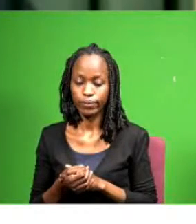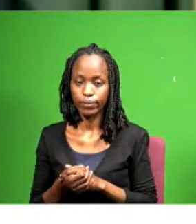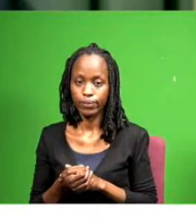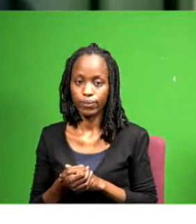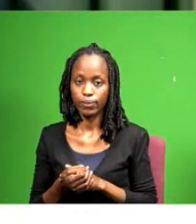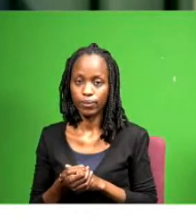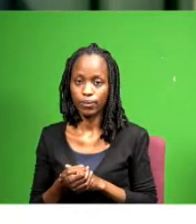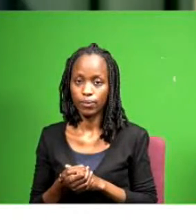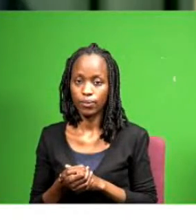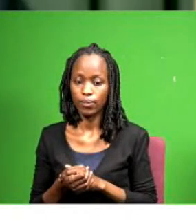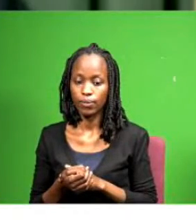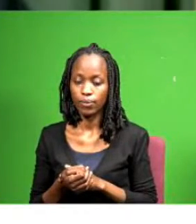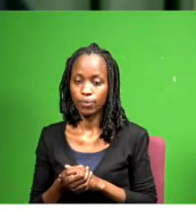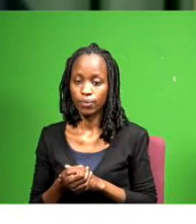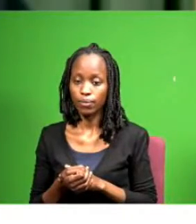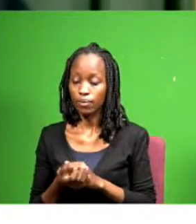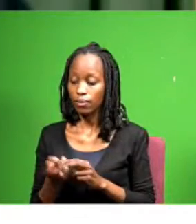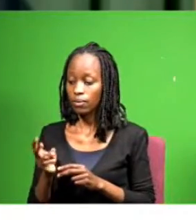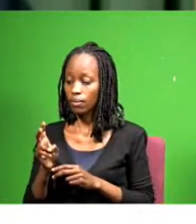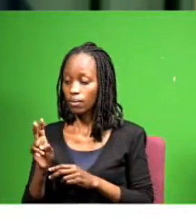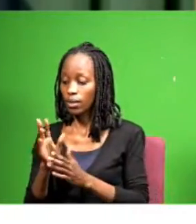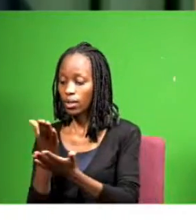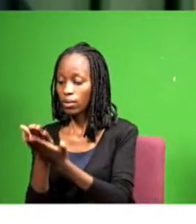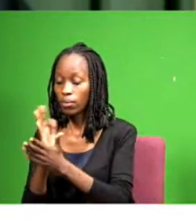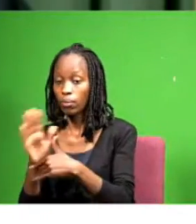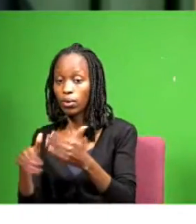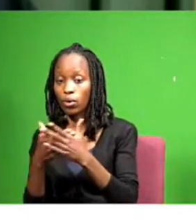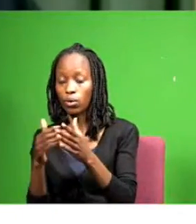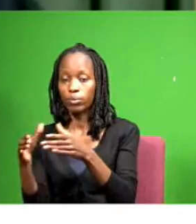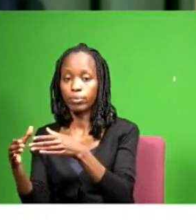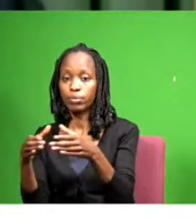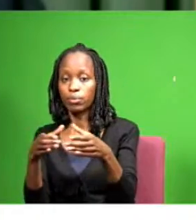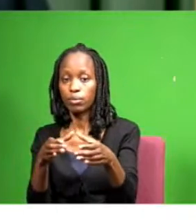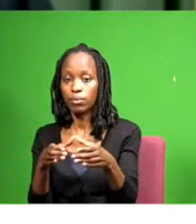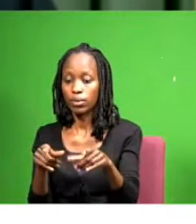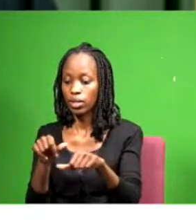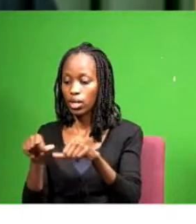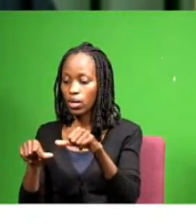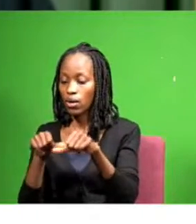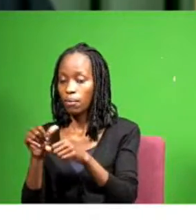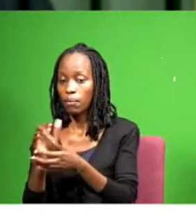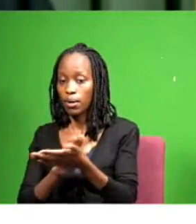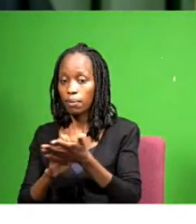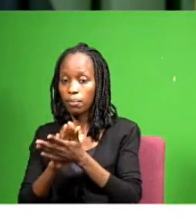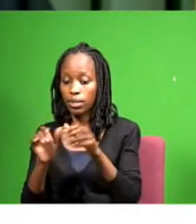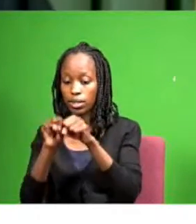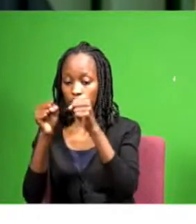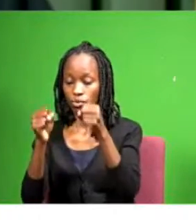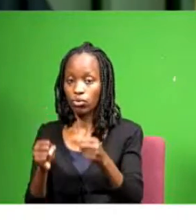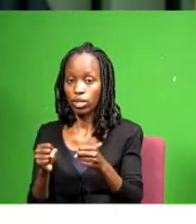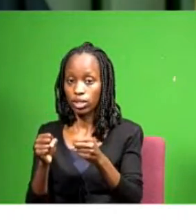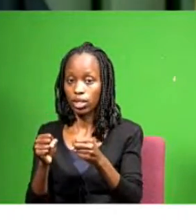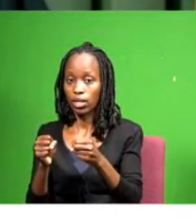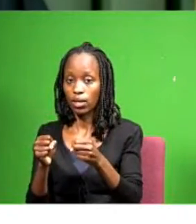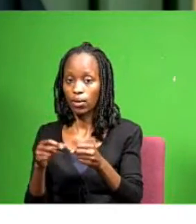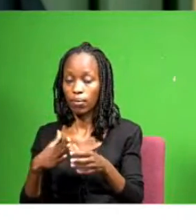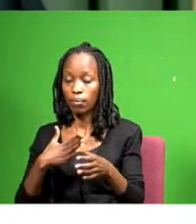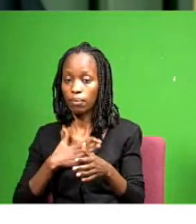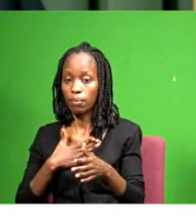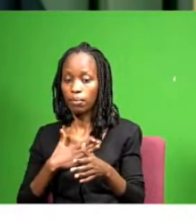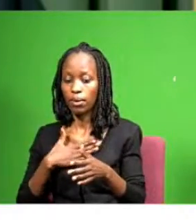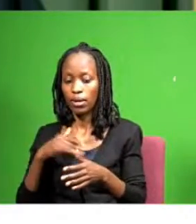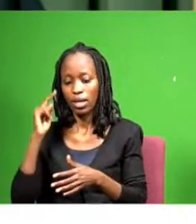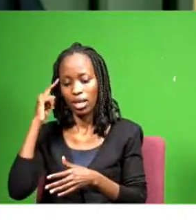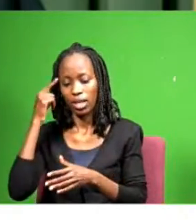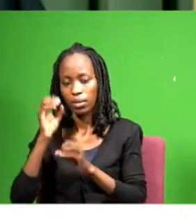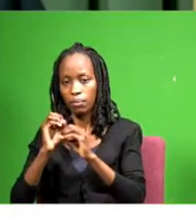Taking into consideration the submissions by all the parties as far as the issue of basic structure is concerned, I do not think